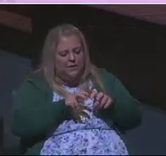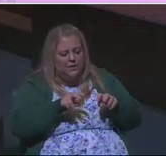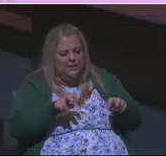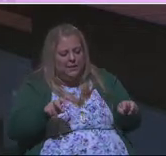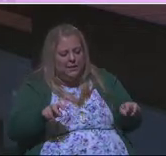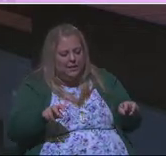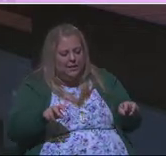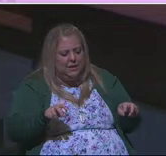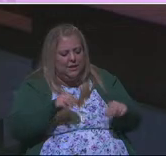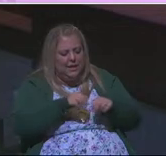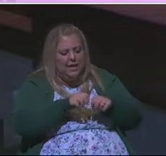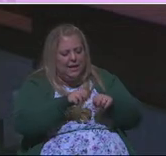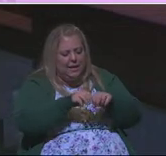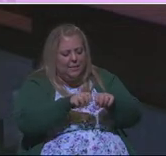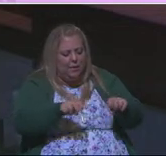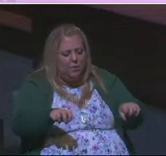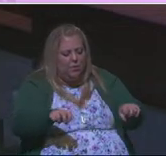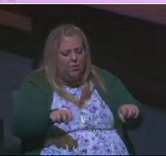in these pews.